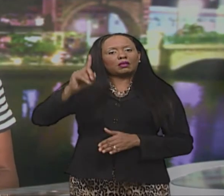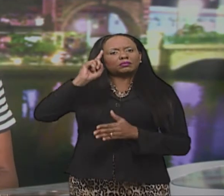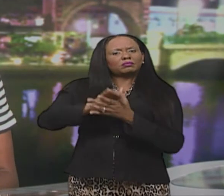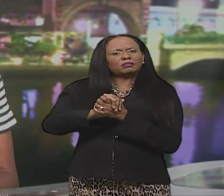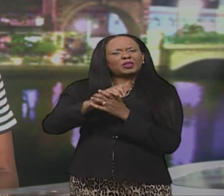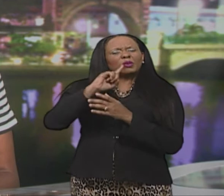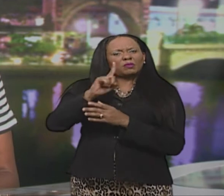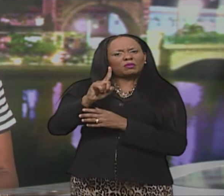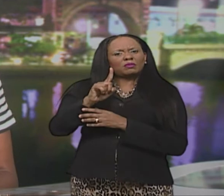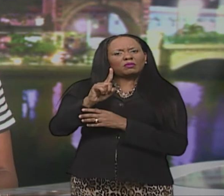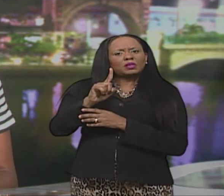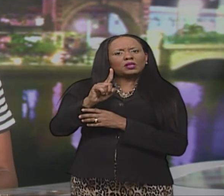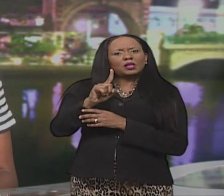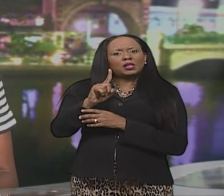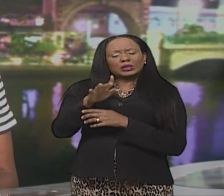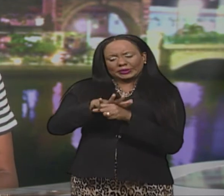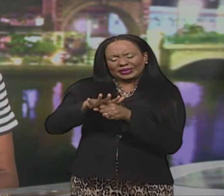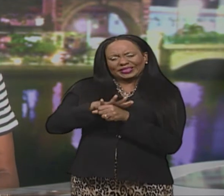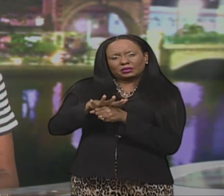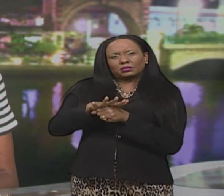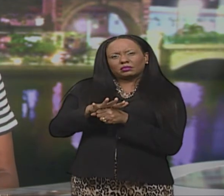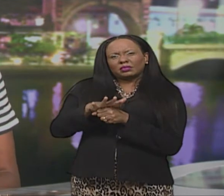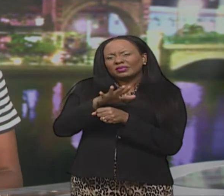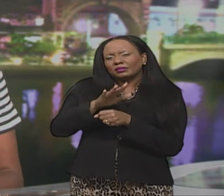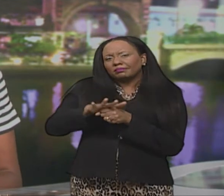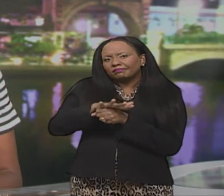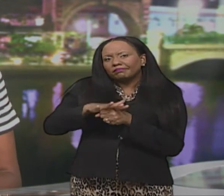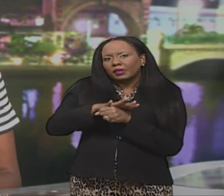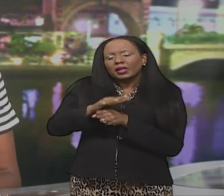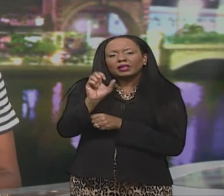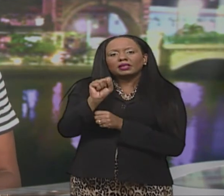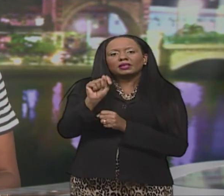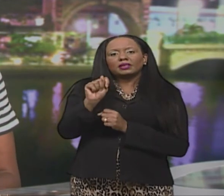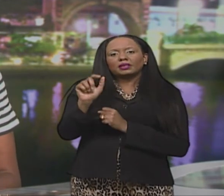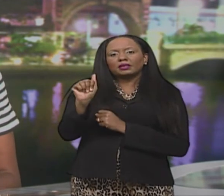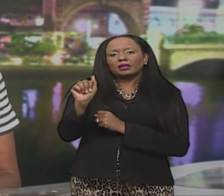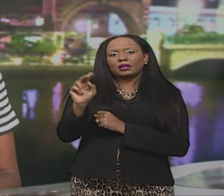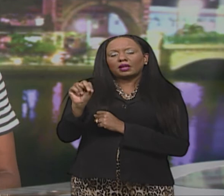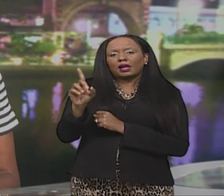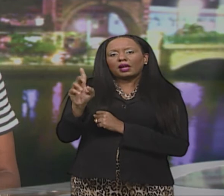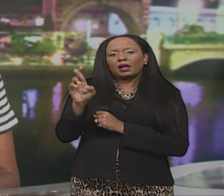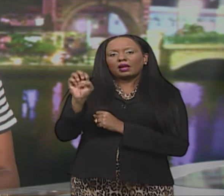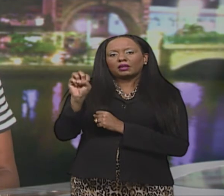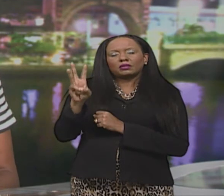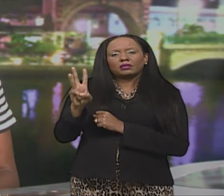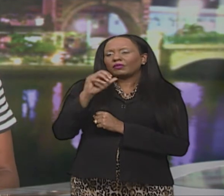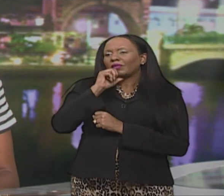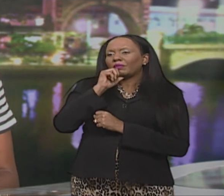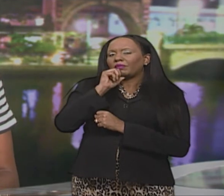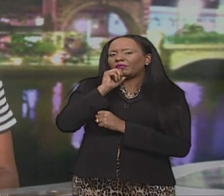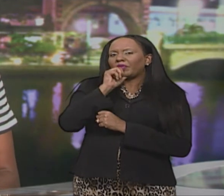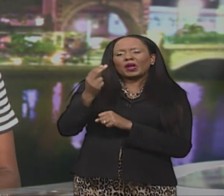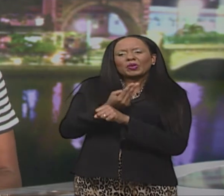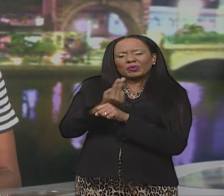a significant portion of the Scotland district is underutilized. Chief Agricultural Officer Lennox Chandler says the district makes